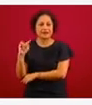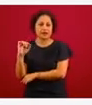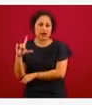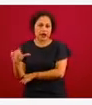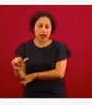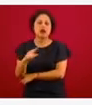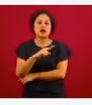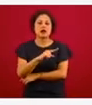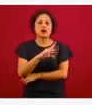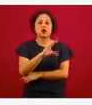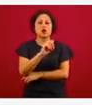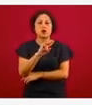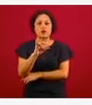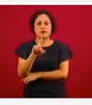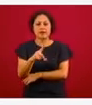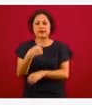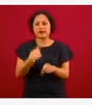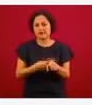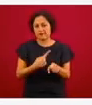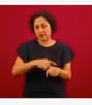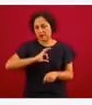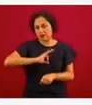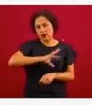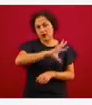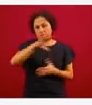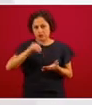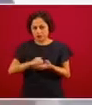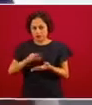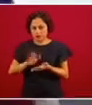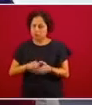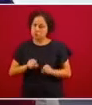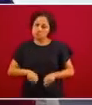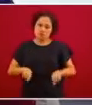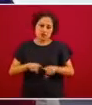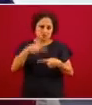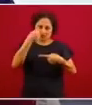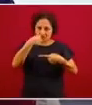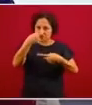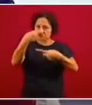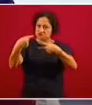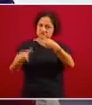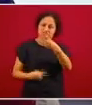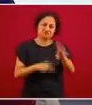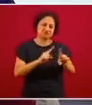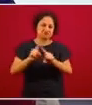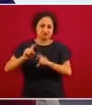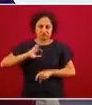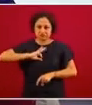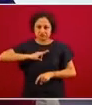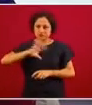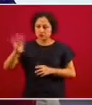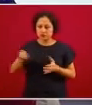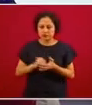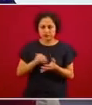sentinel vigilance model, and then we adopted different measures. And we started